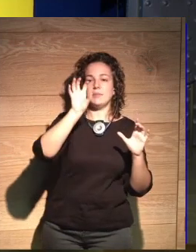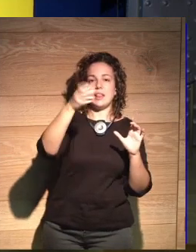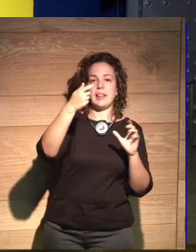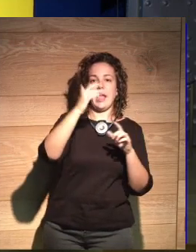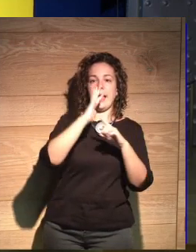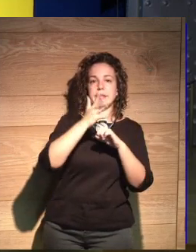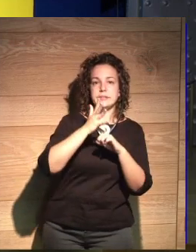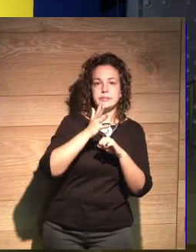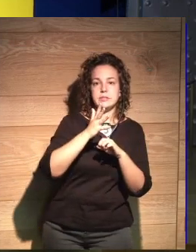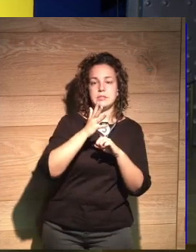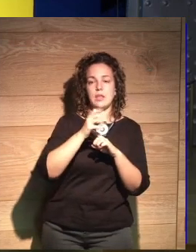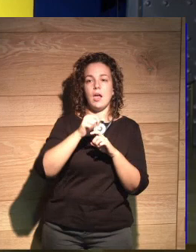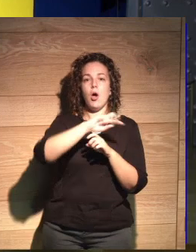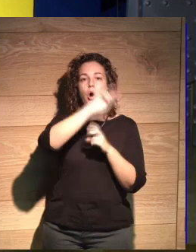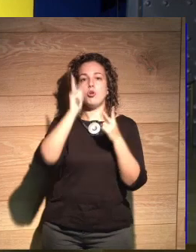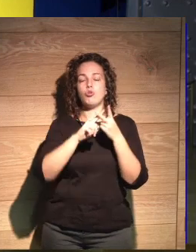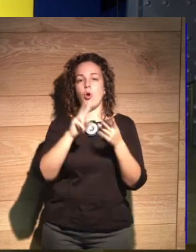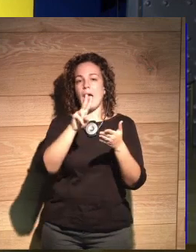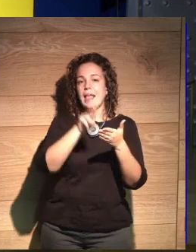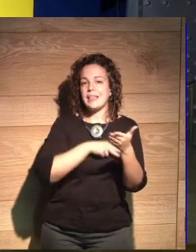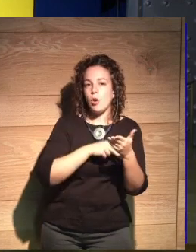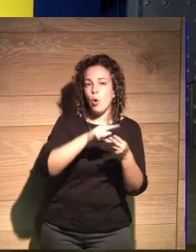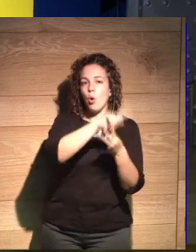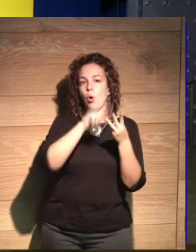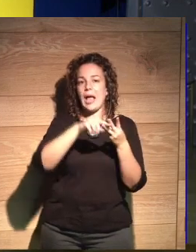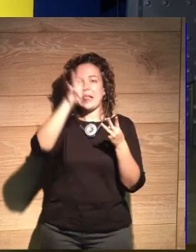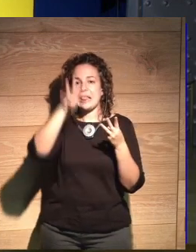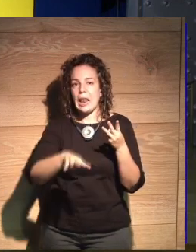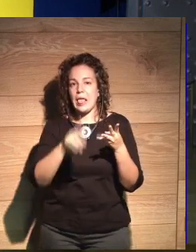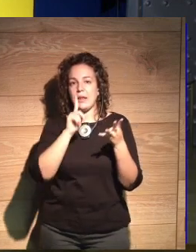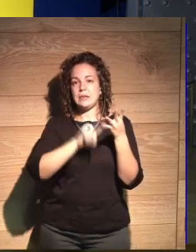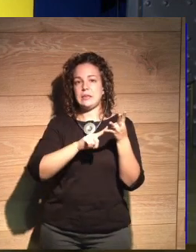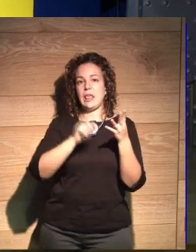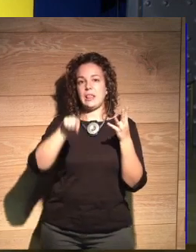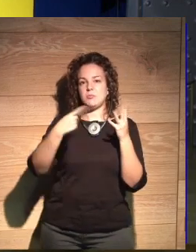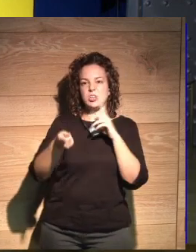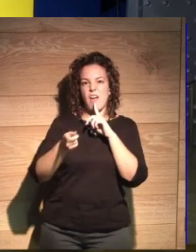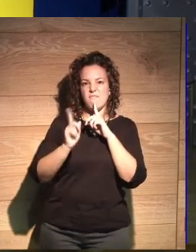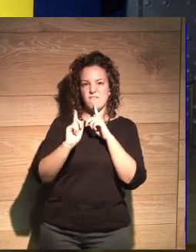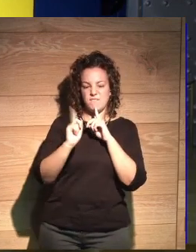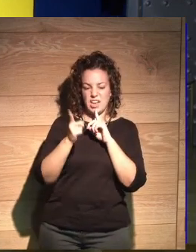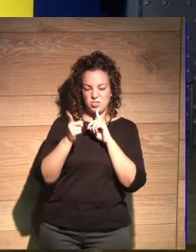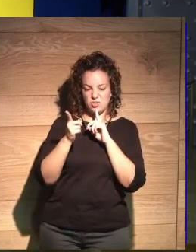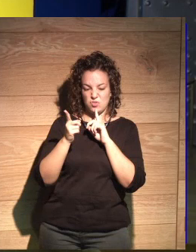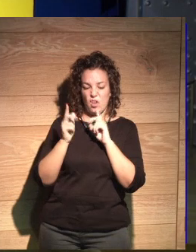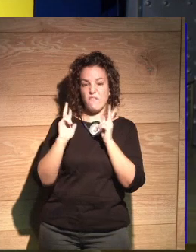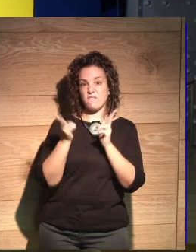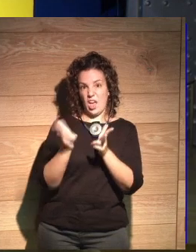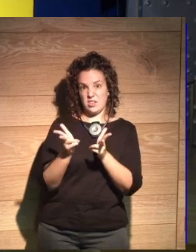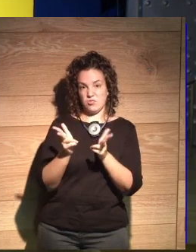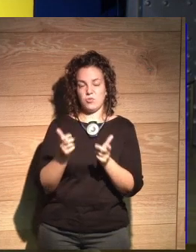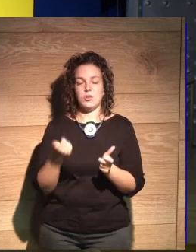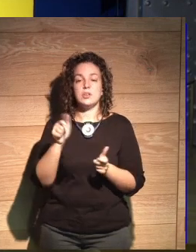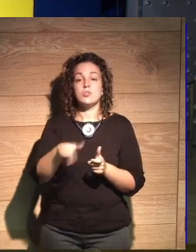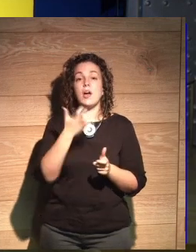satisfying the concerns of Catalans. So this simply illustrates that Spain